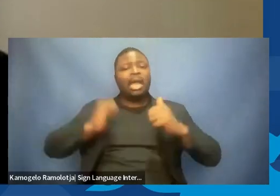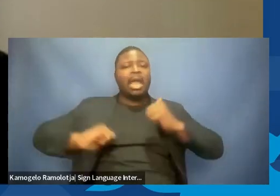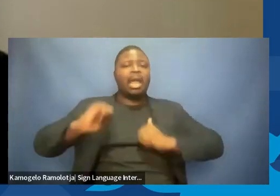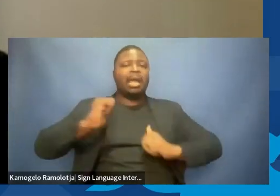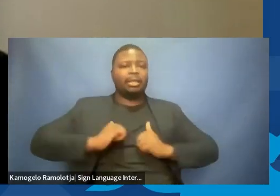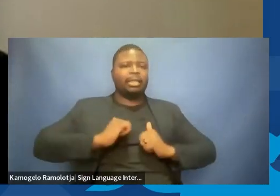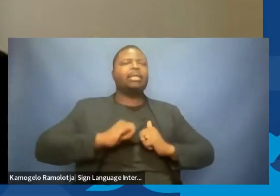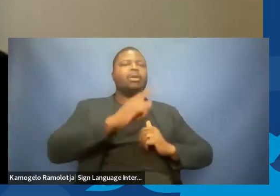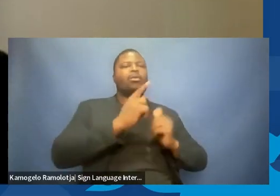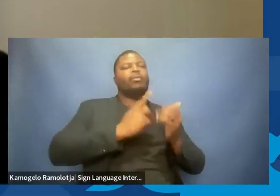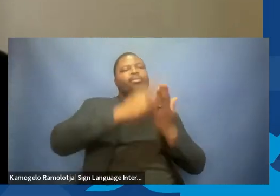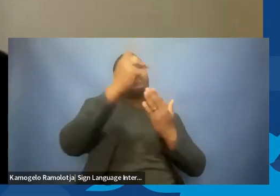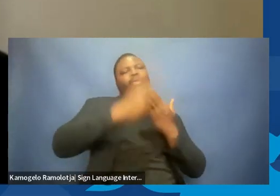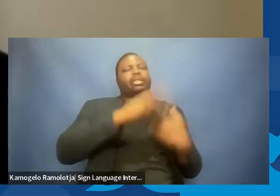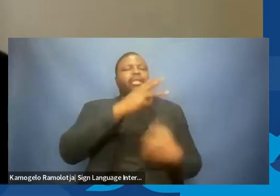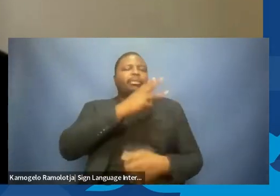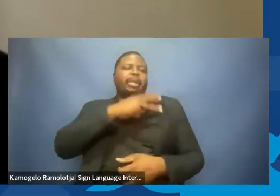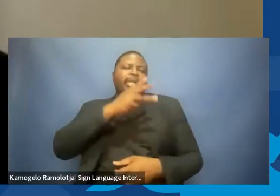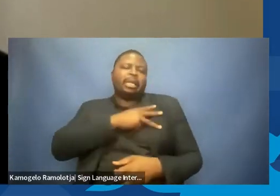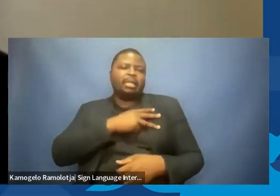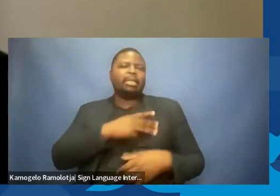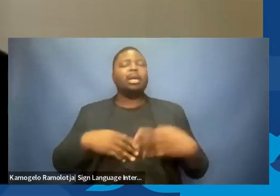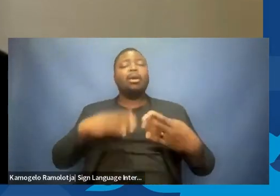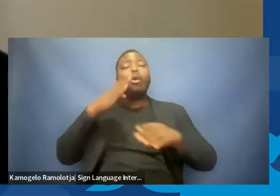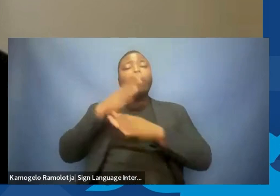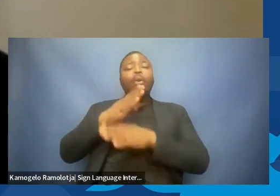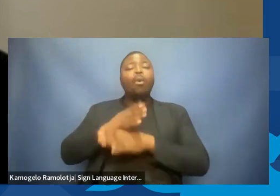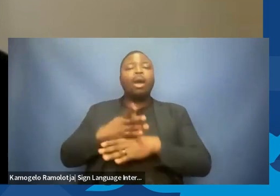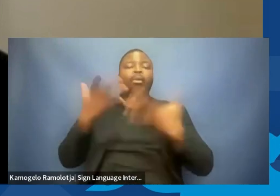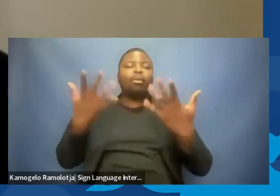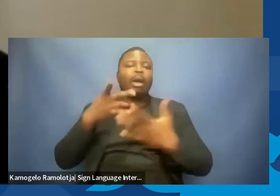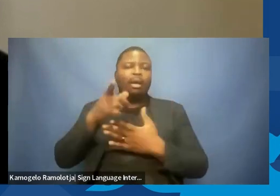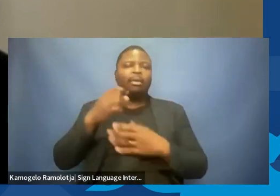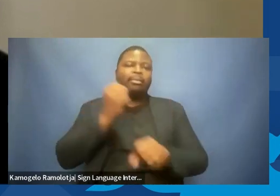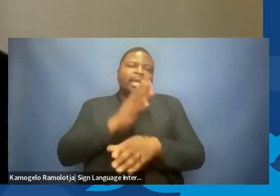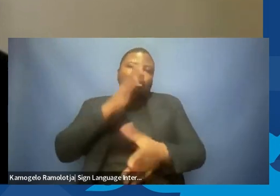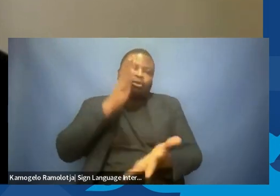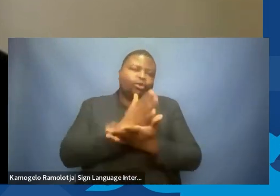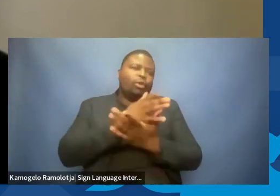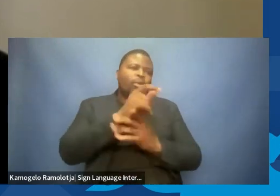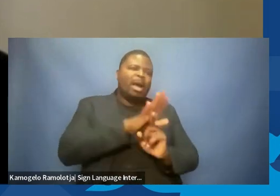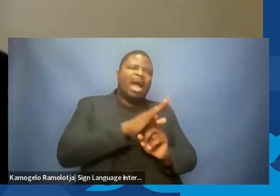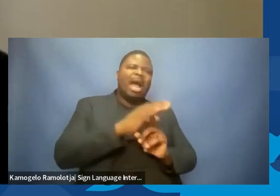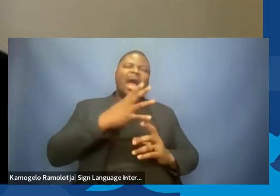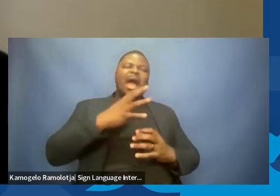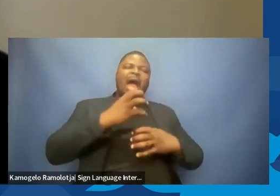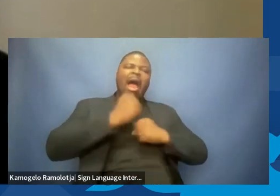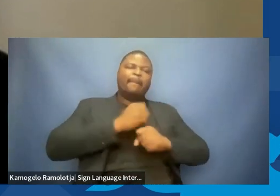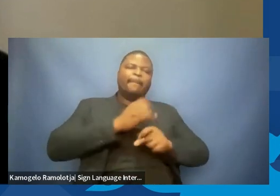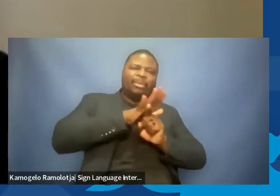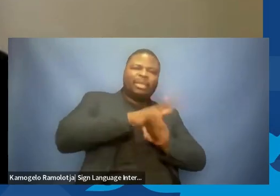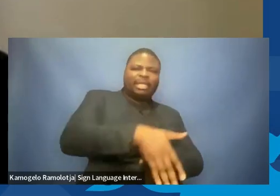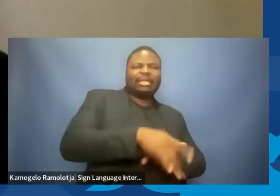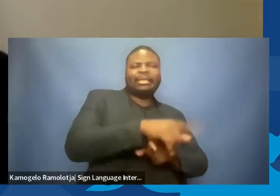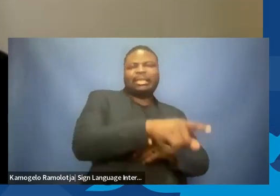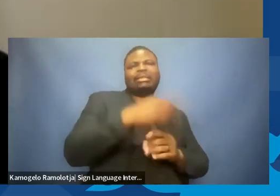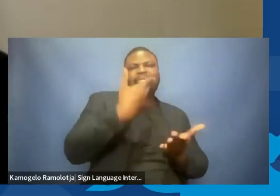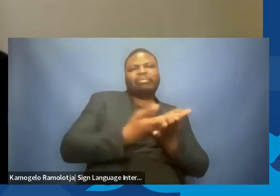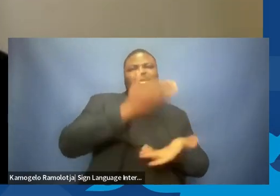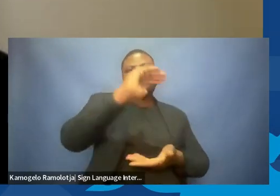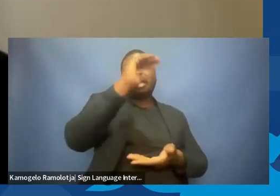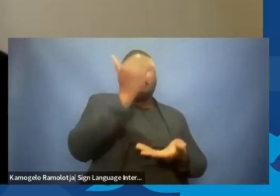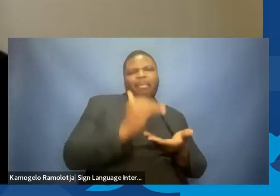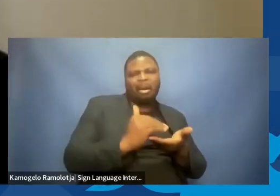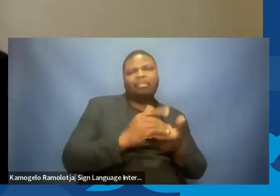manager. She works at the forefront of harm reduction in Tshwane through COSUP, where she combines evidence-based practice